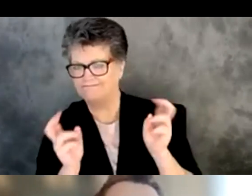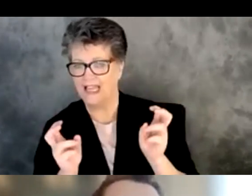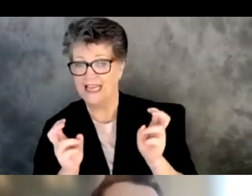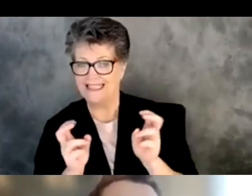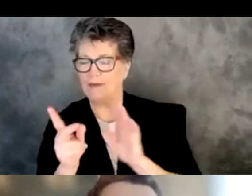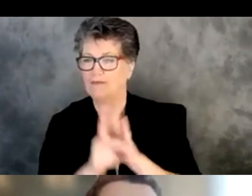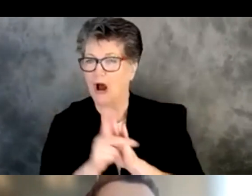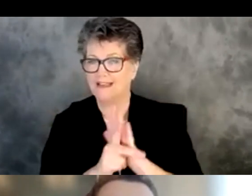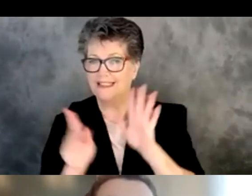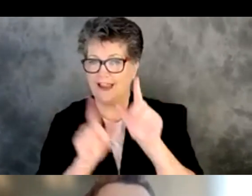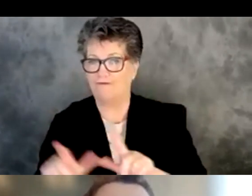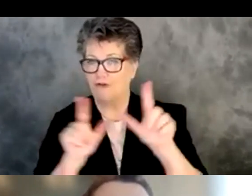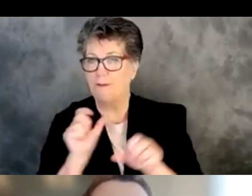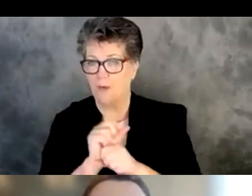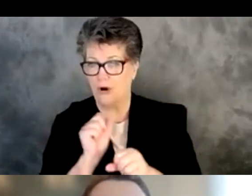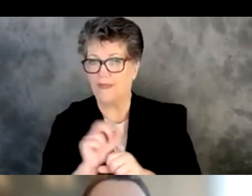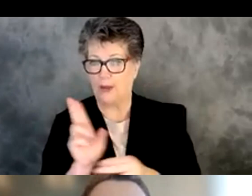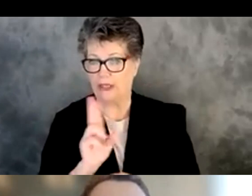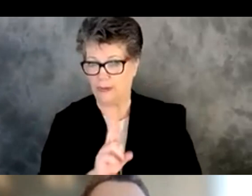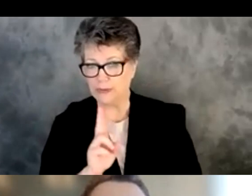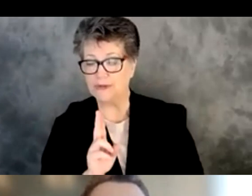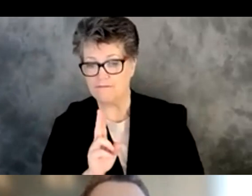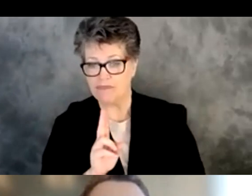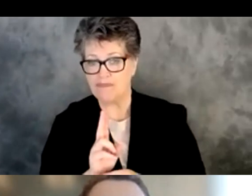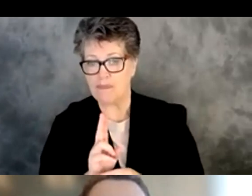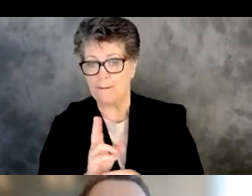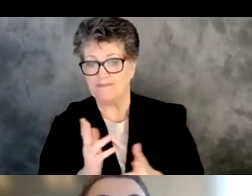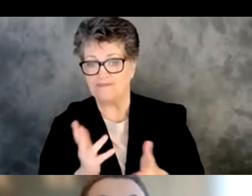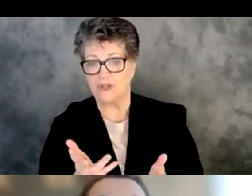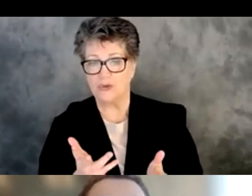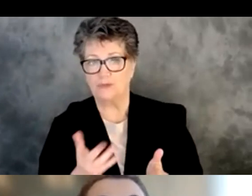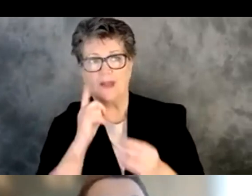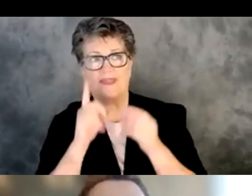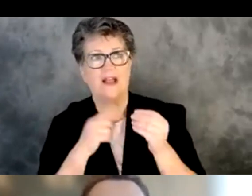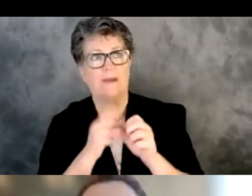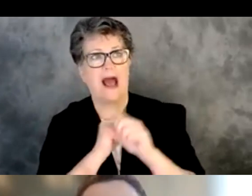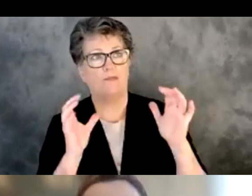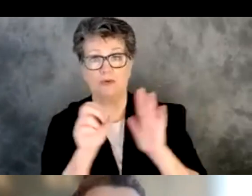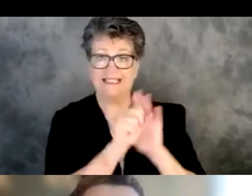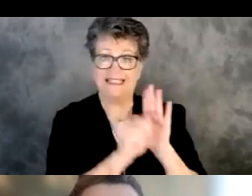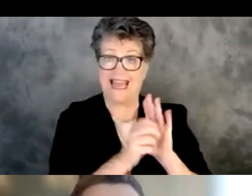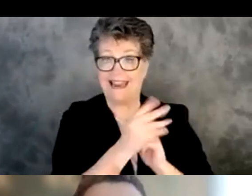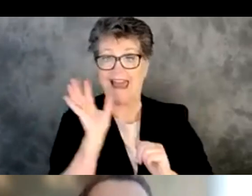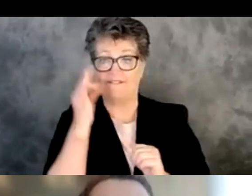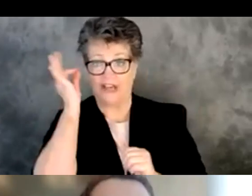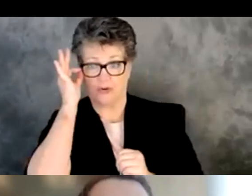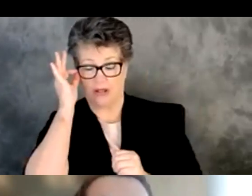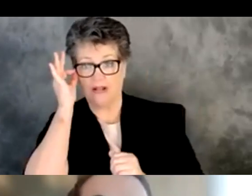policy frameworks that we use to think about both state and